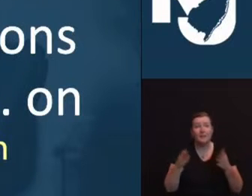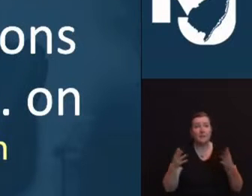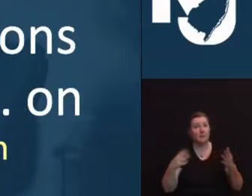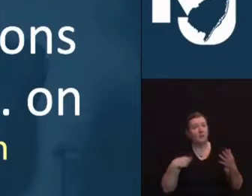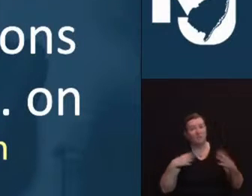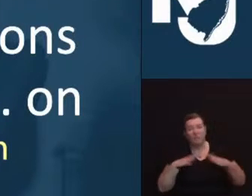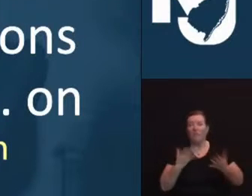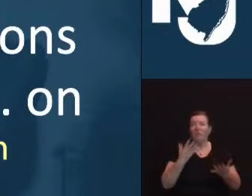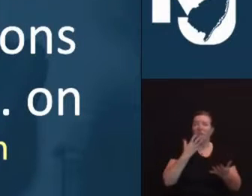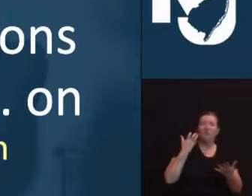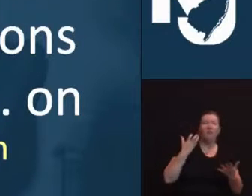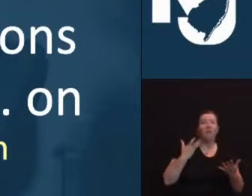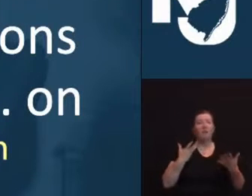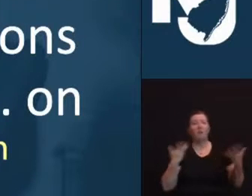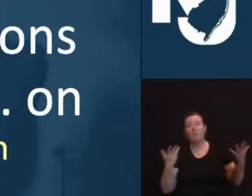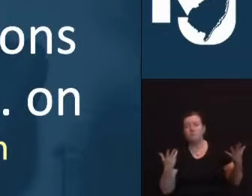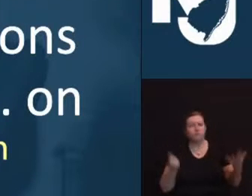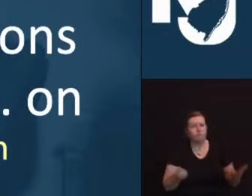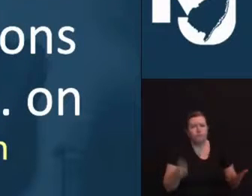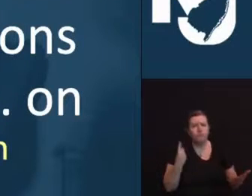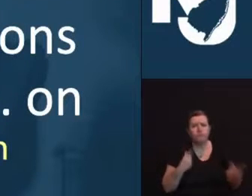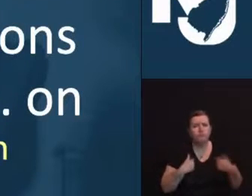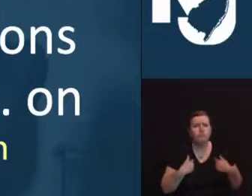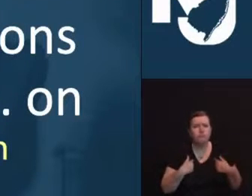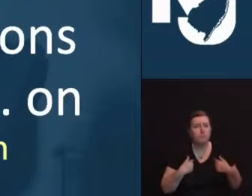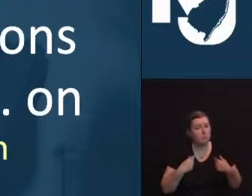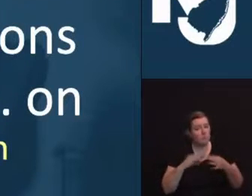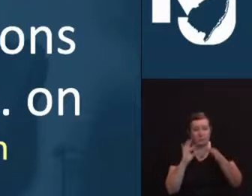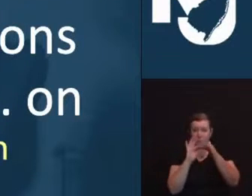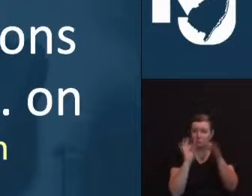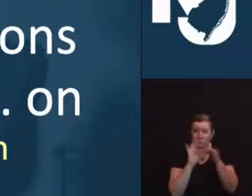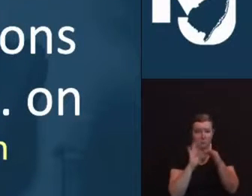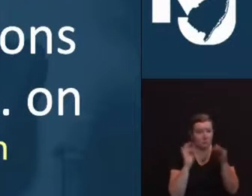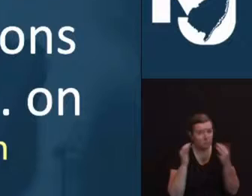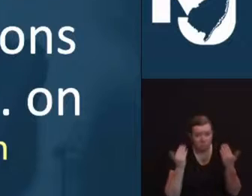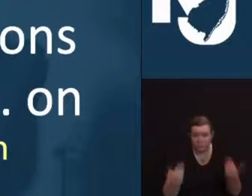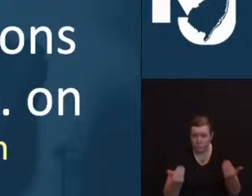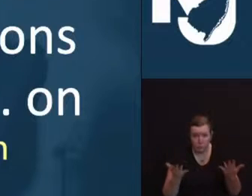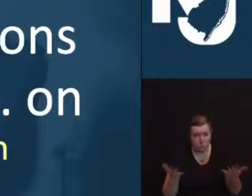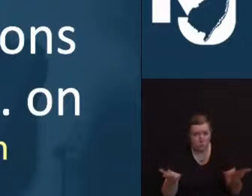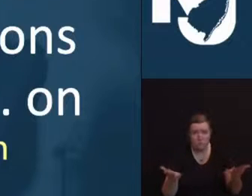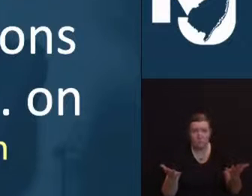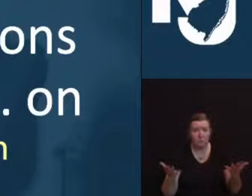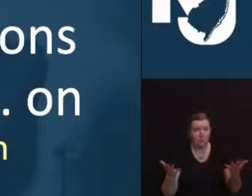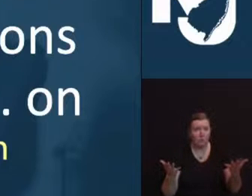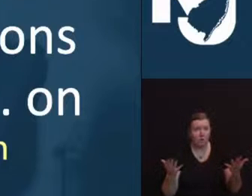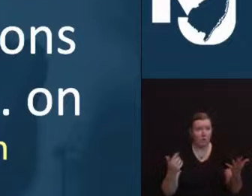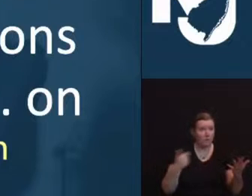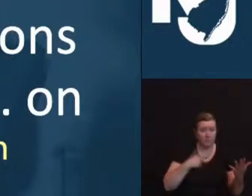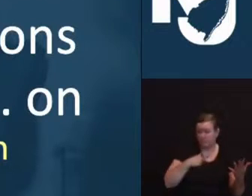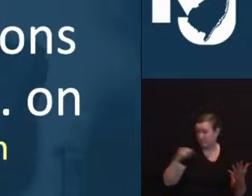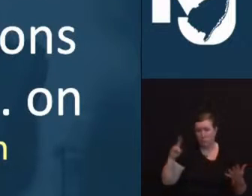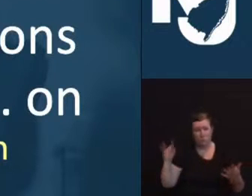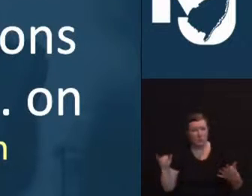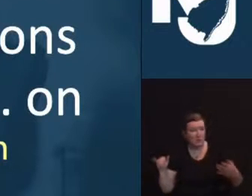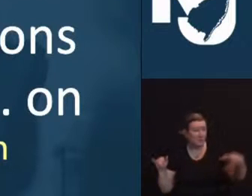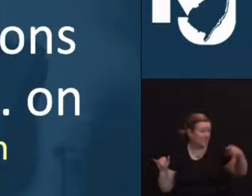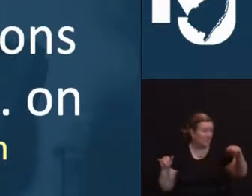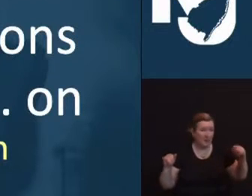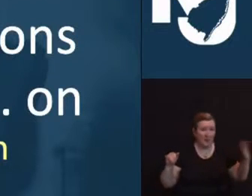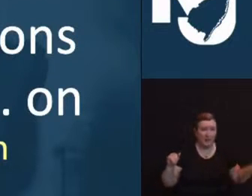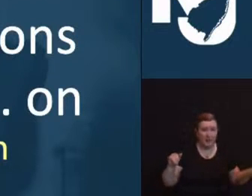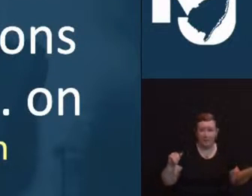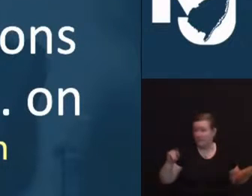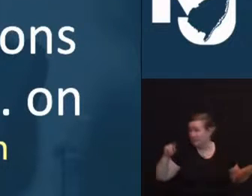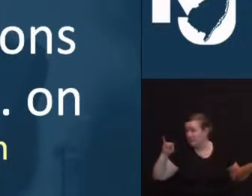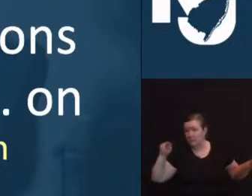step. But as we have been saying, Judy and I in particular, with a good helping from Pat and Tina and others, we've been saying for weeks